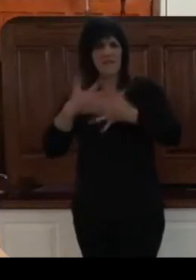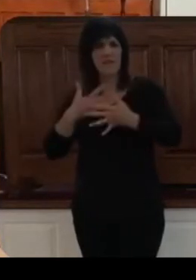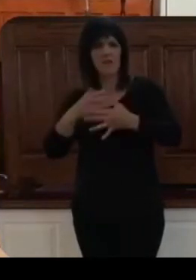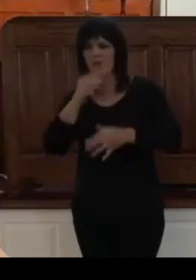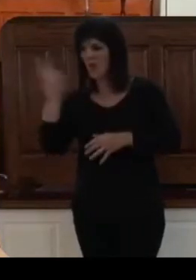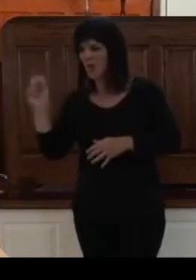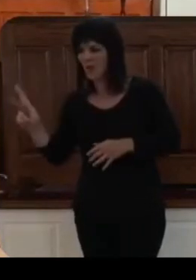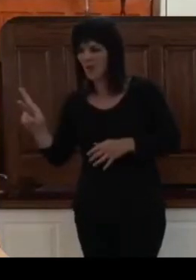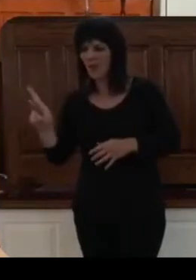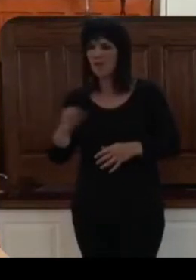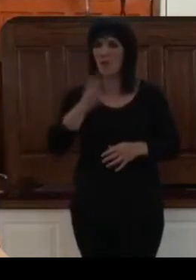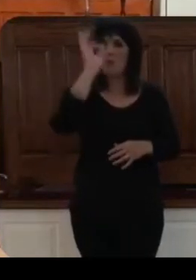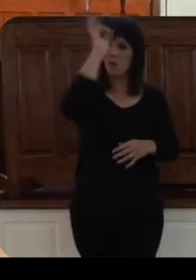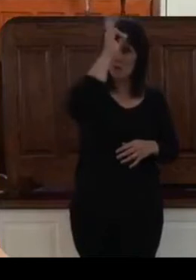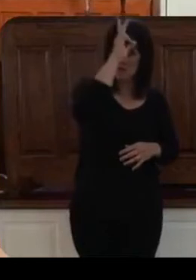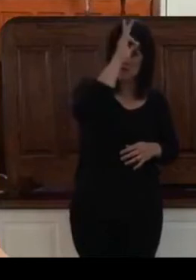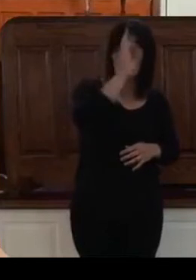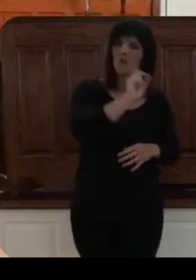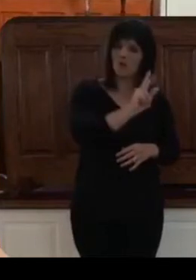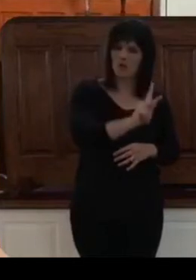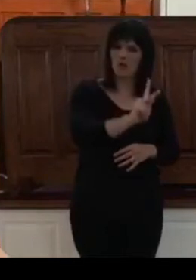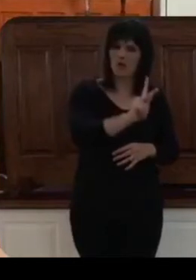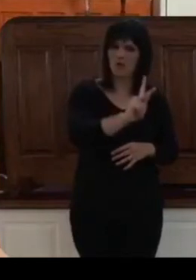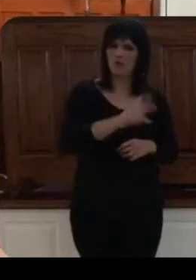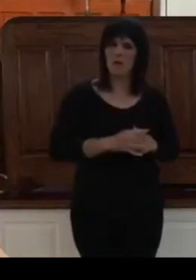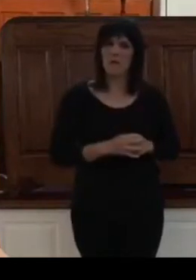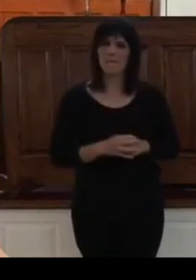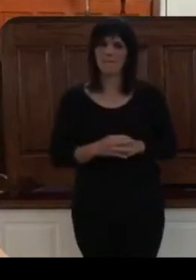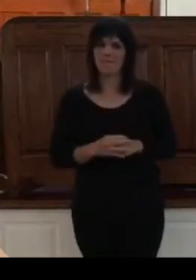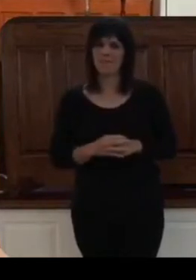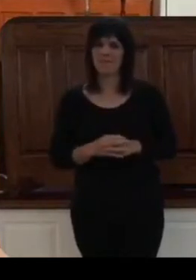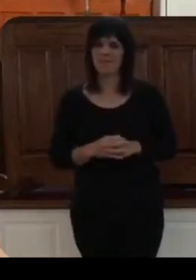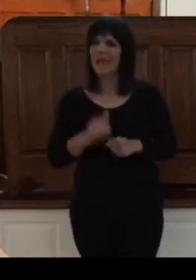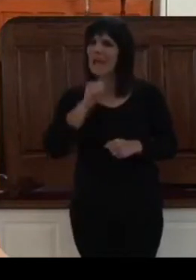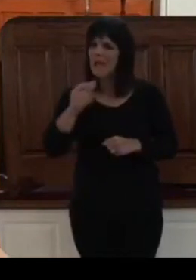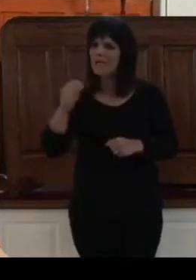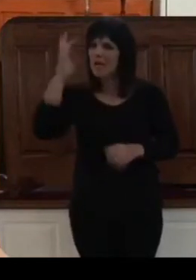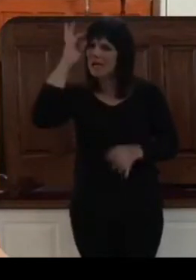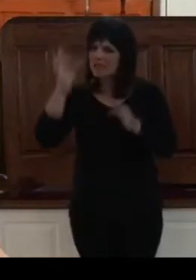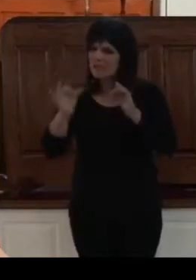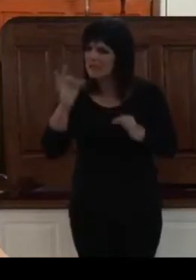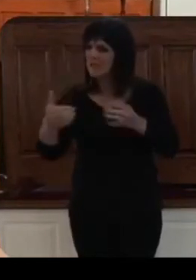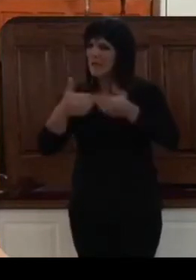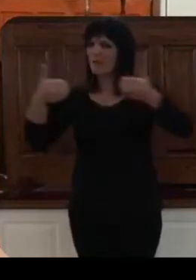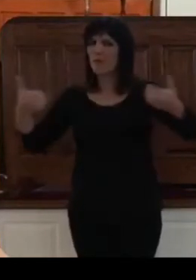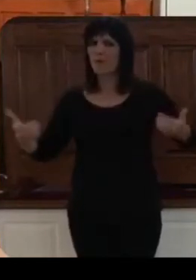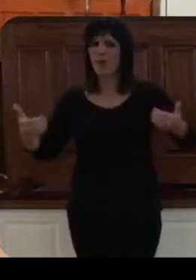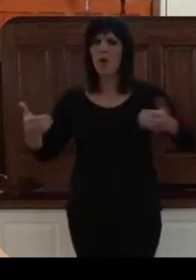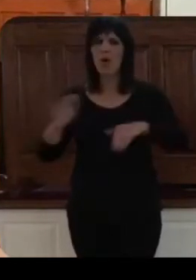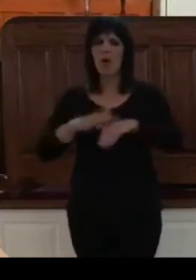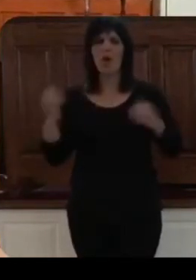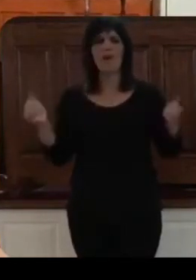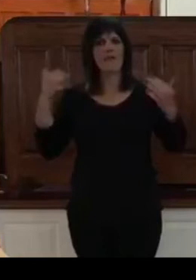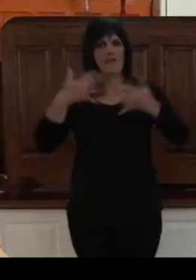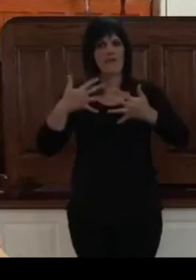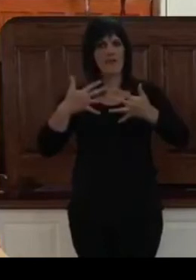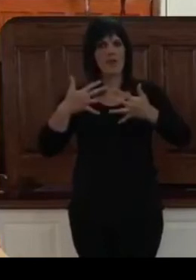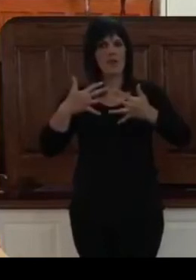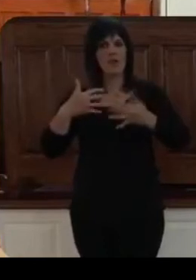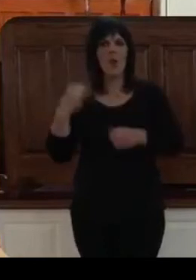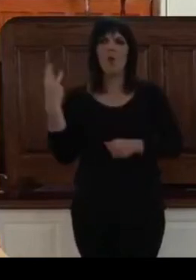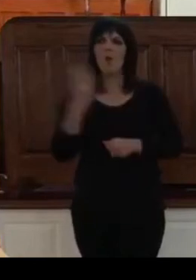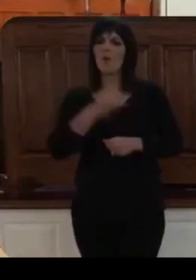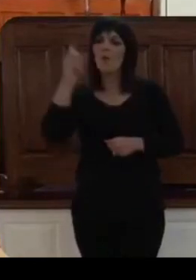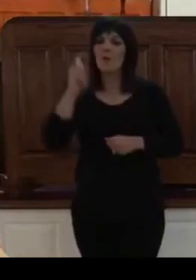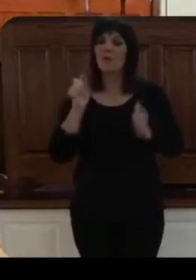wisdom, that's one thing, but if it's fear, it's not okay. So let's not make our decision to be apart based upon fear. We need to